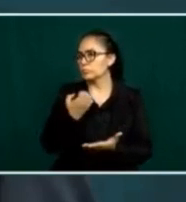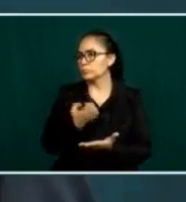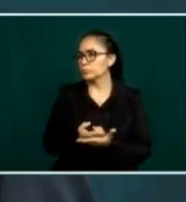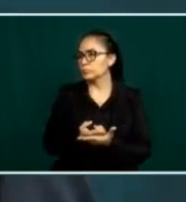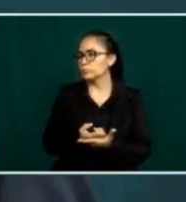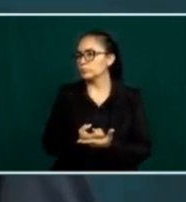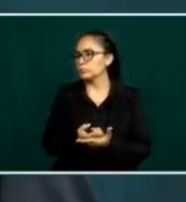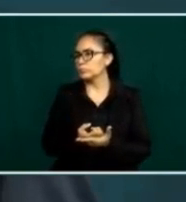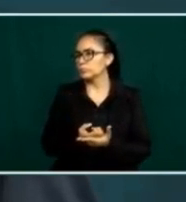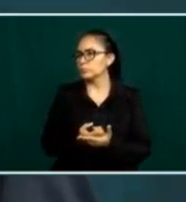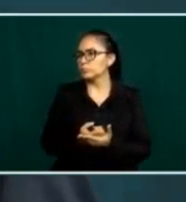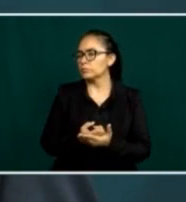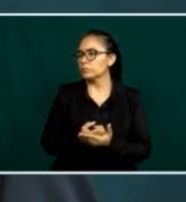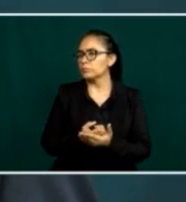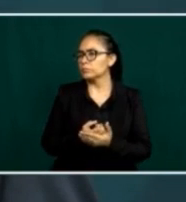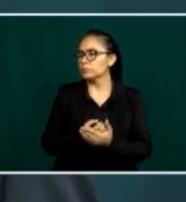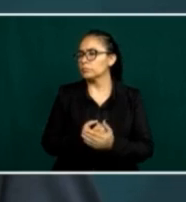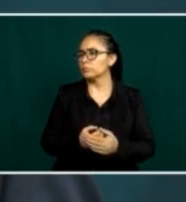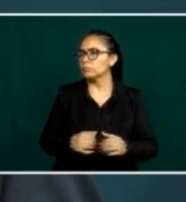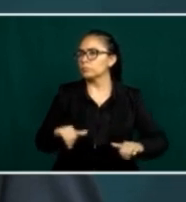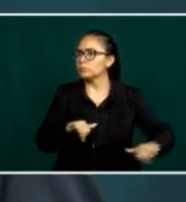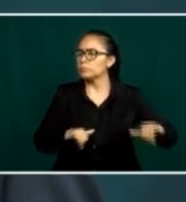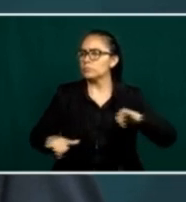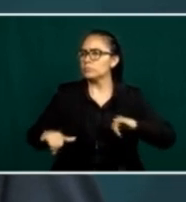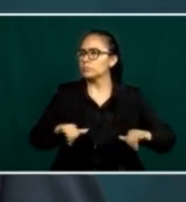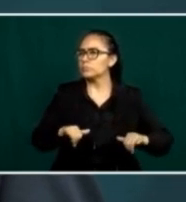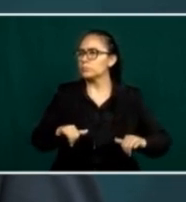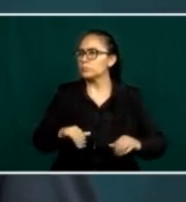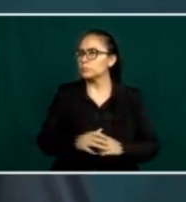of this neoliberal economics